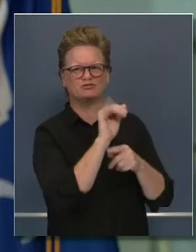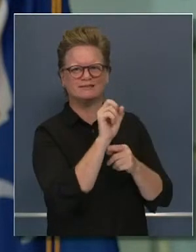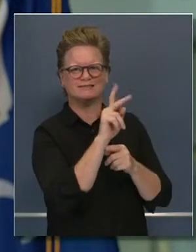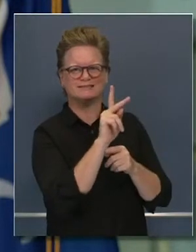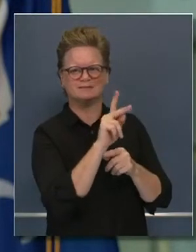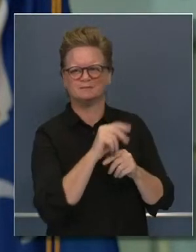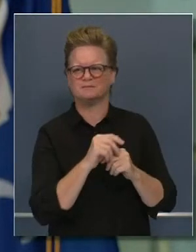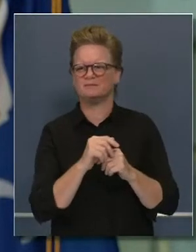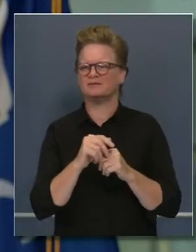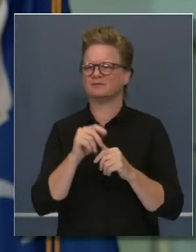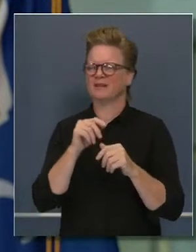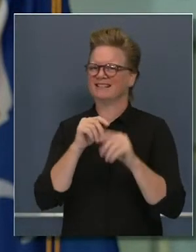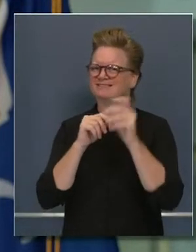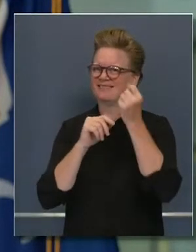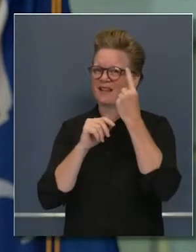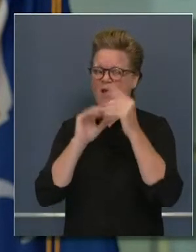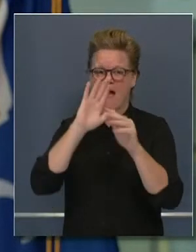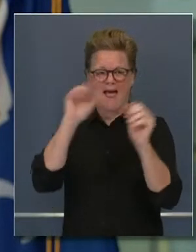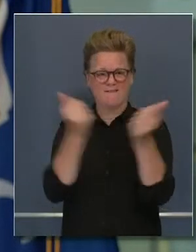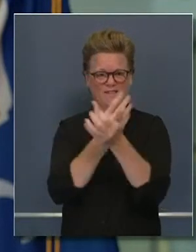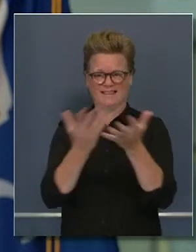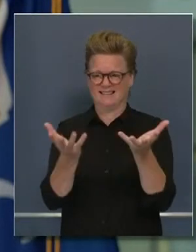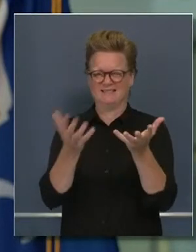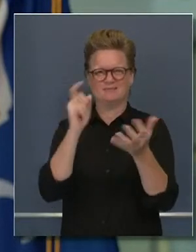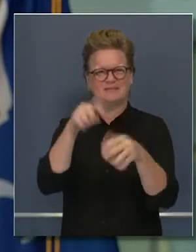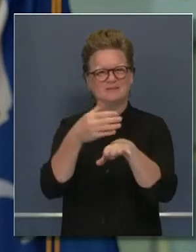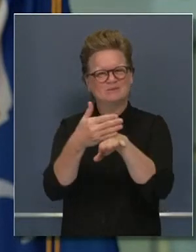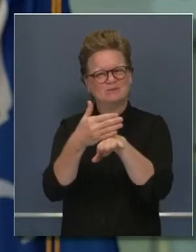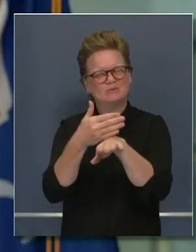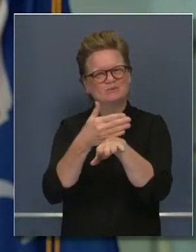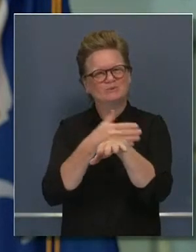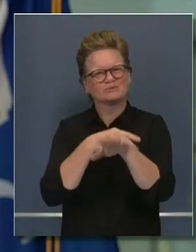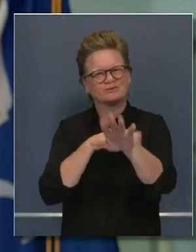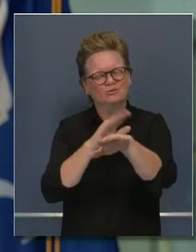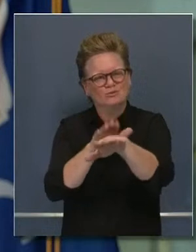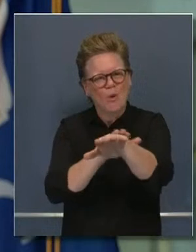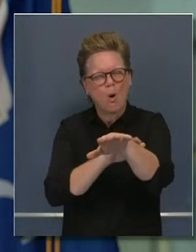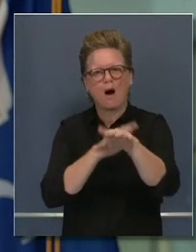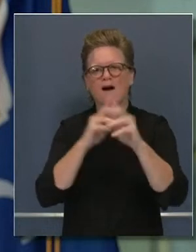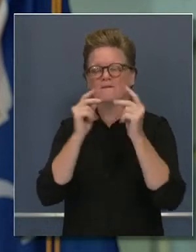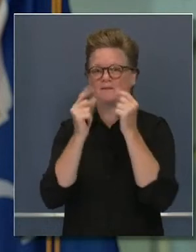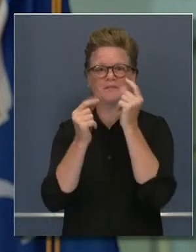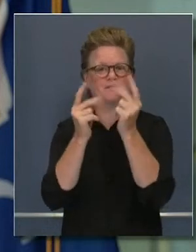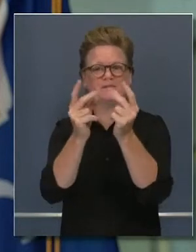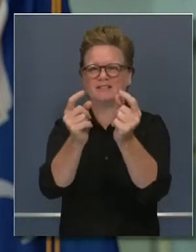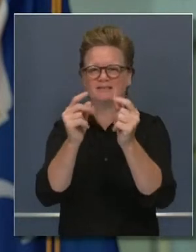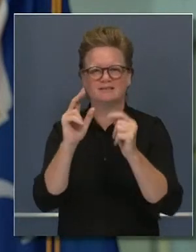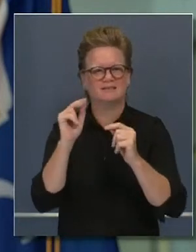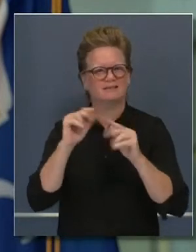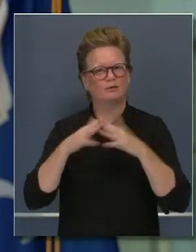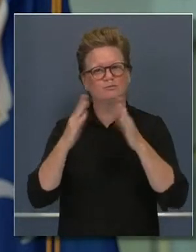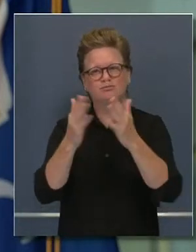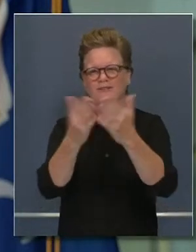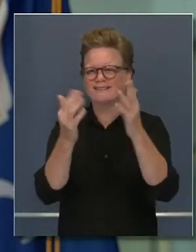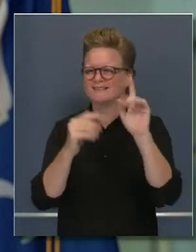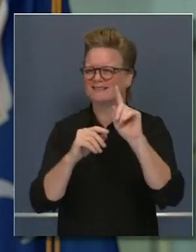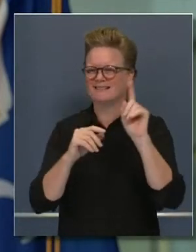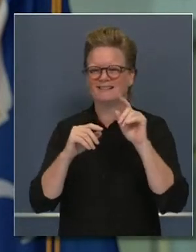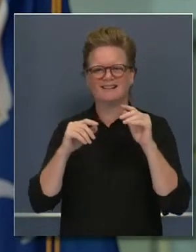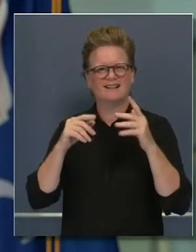also builds up general mixing across the state